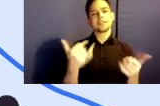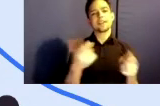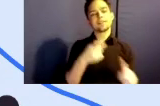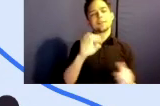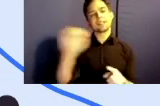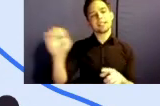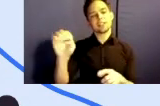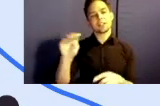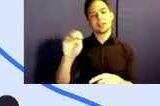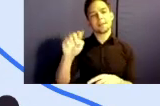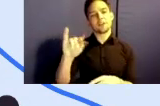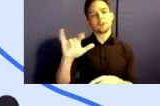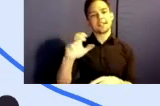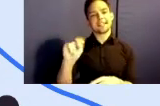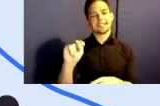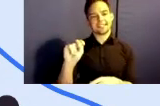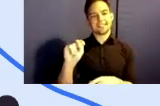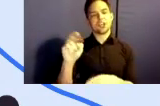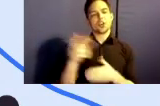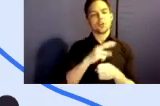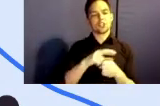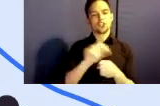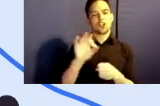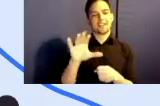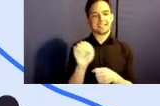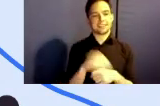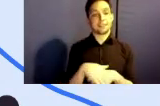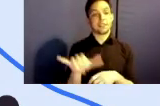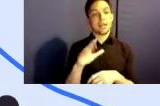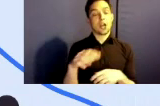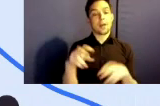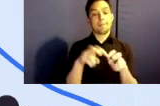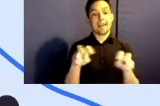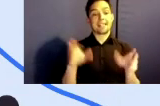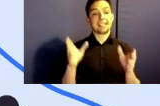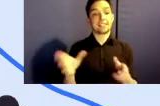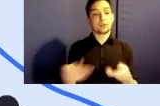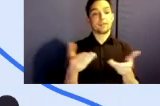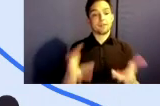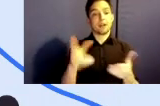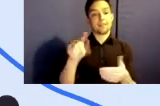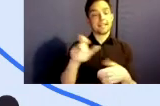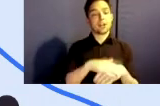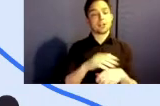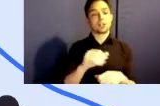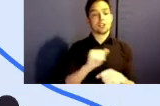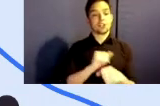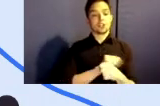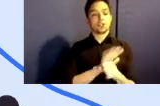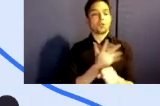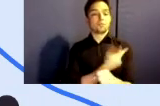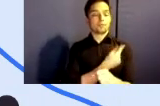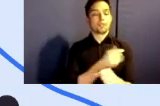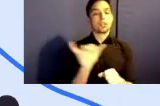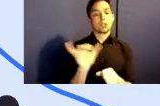Eastern Mediterranean Regional Office. And our panelists will give us an update on COVAX, as well as provide